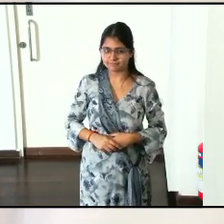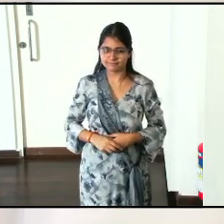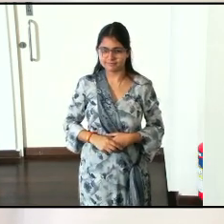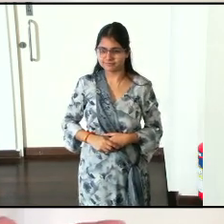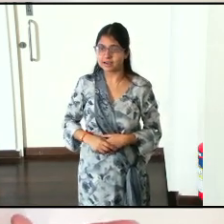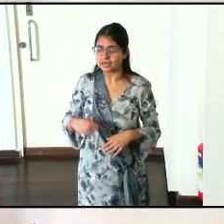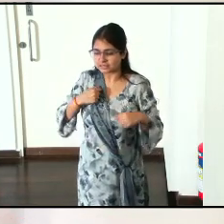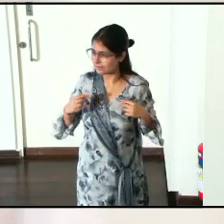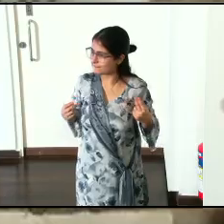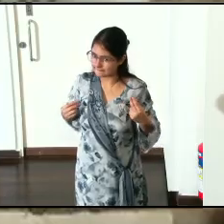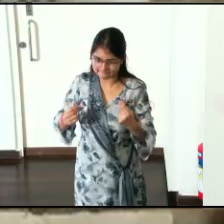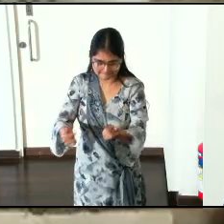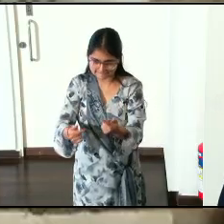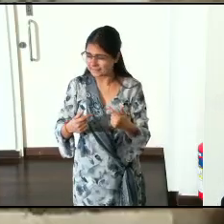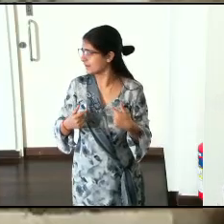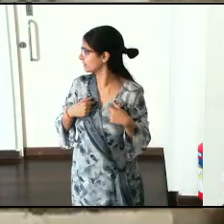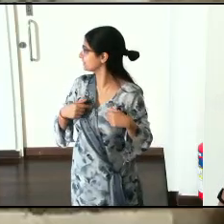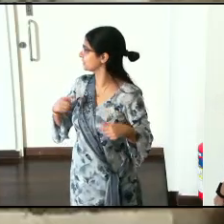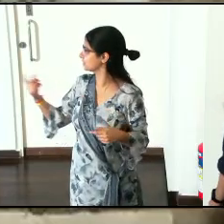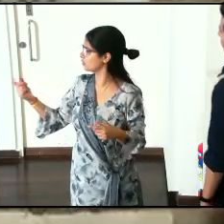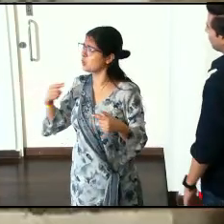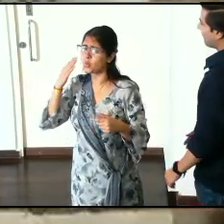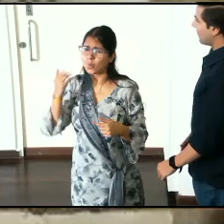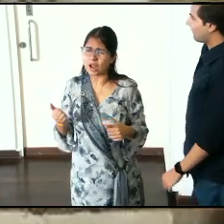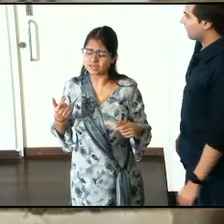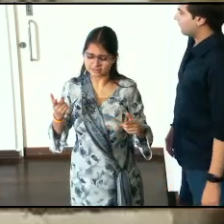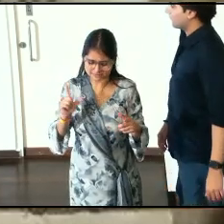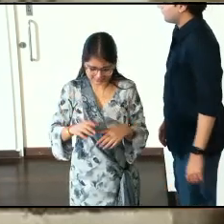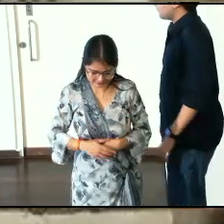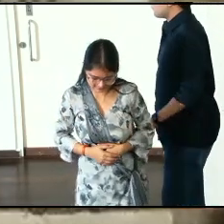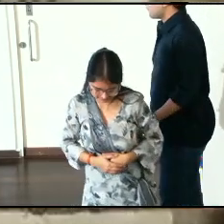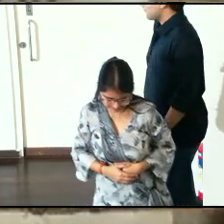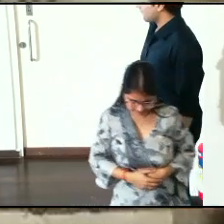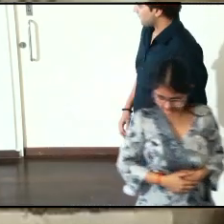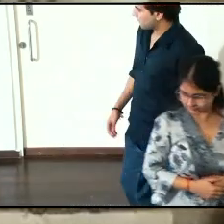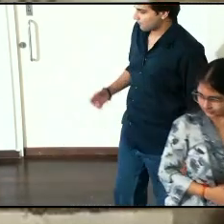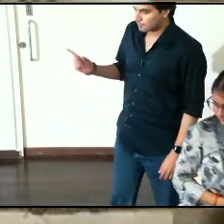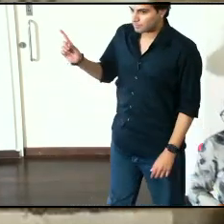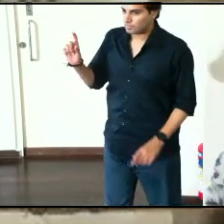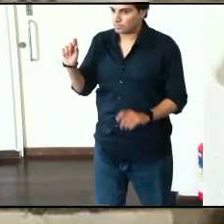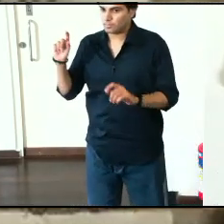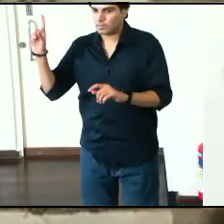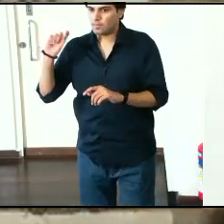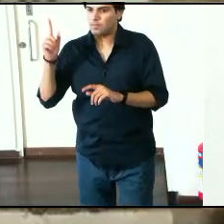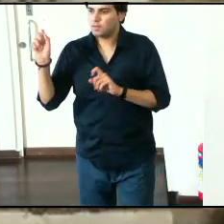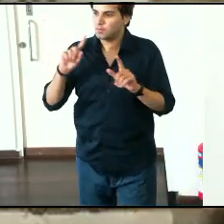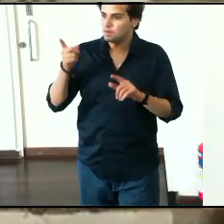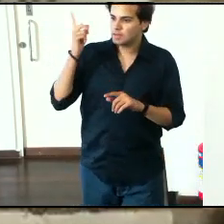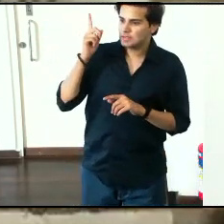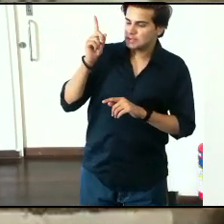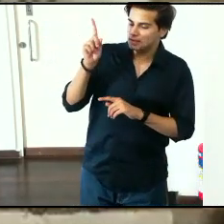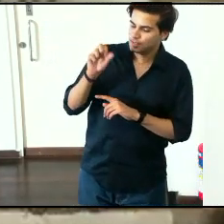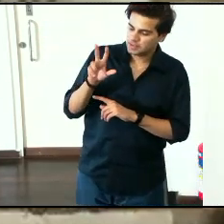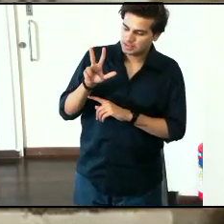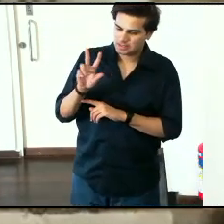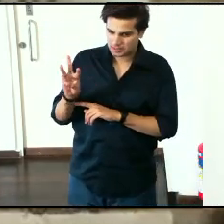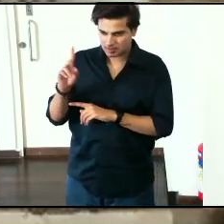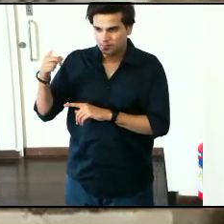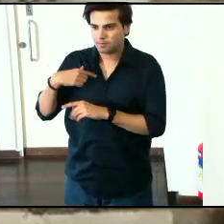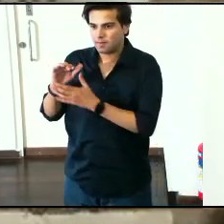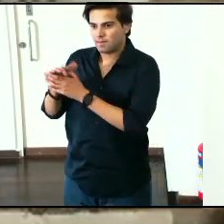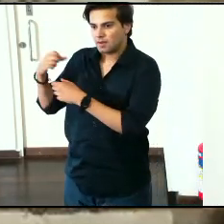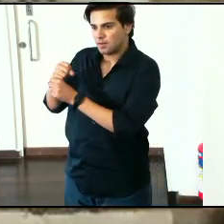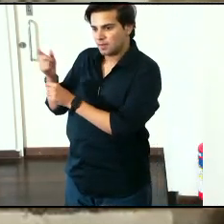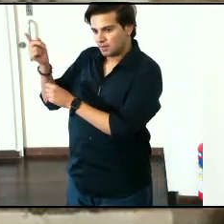We will quickly pass over this. The only reason I put this in is this is the first poster I ever made. It was in 1983. It was made with my